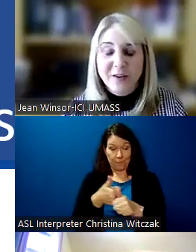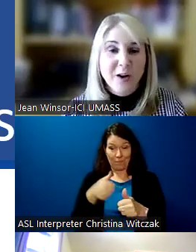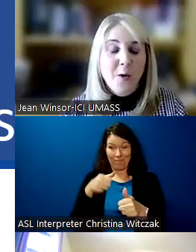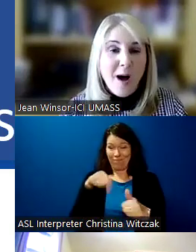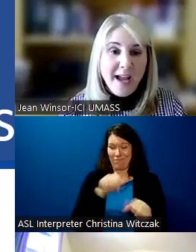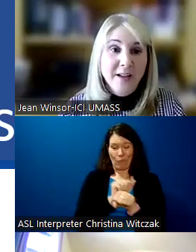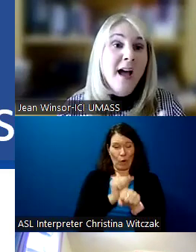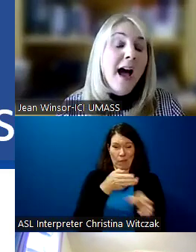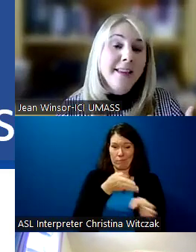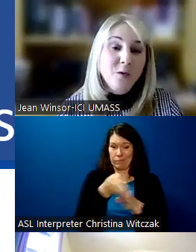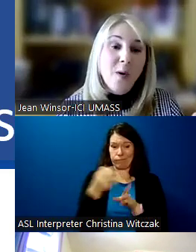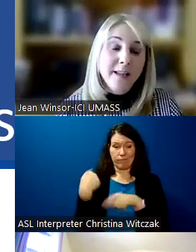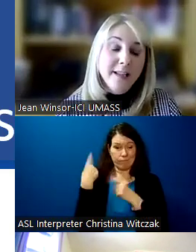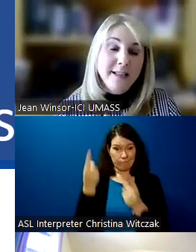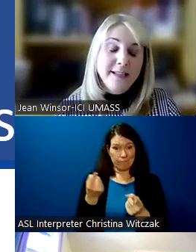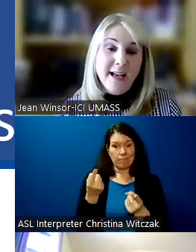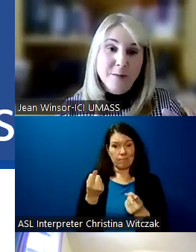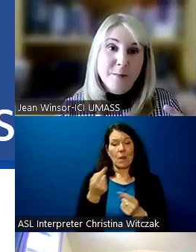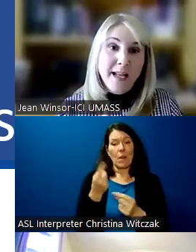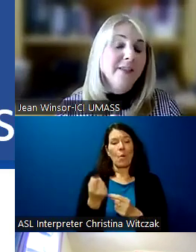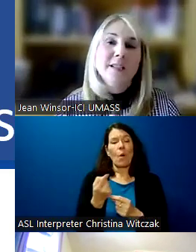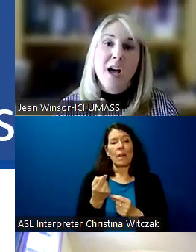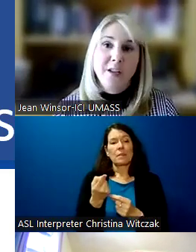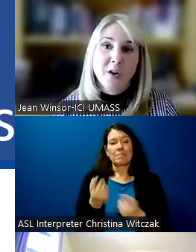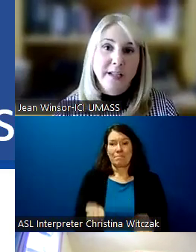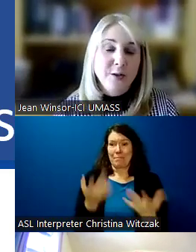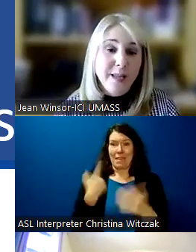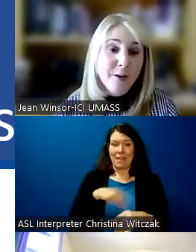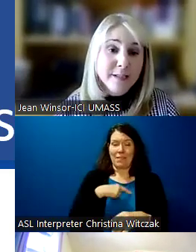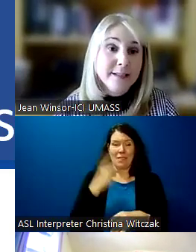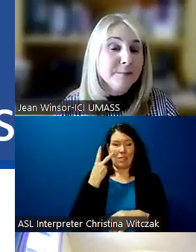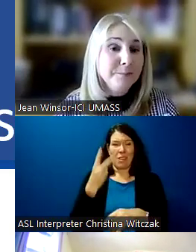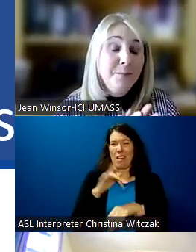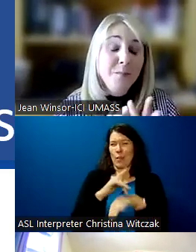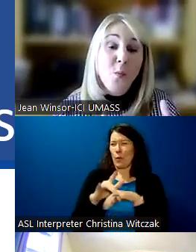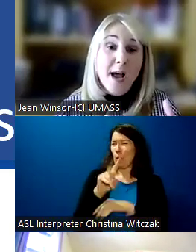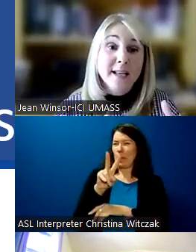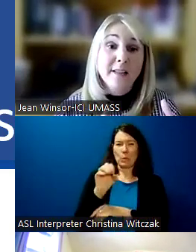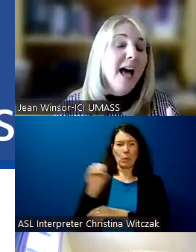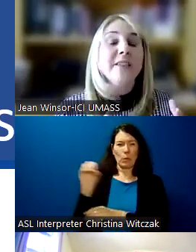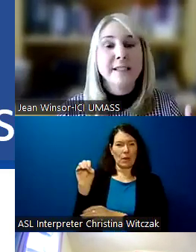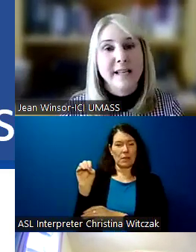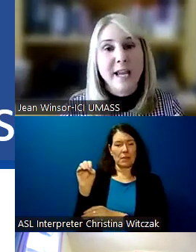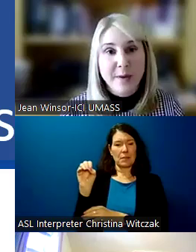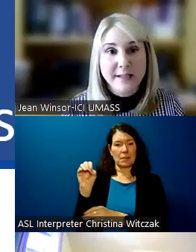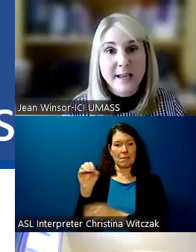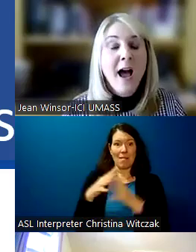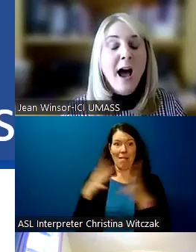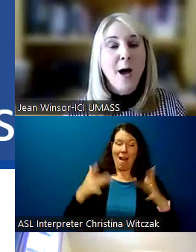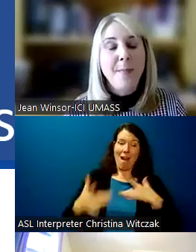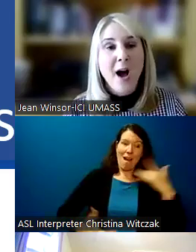field for a while, I think one of the things that many of us saw in the early 2000s was a lot of